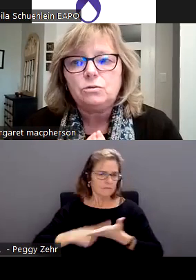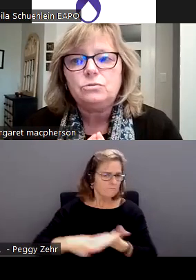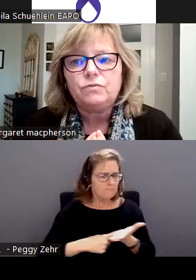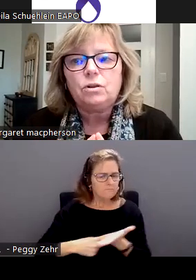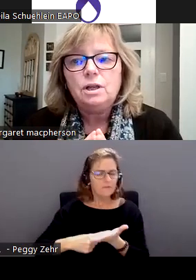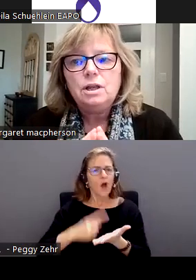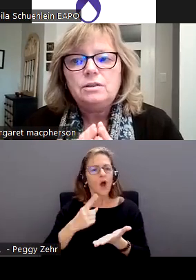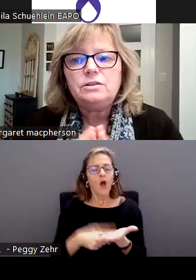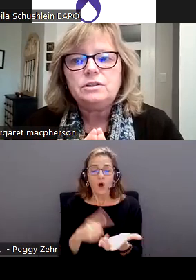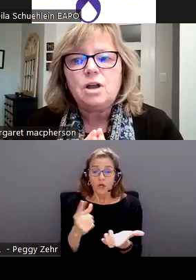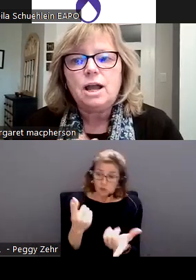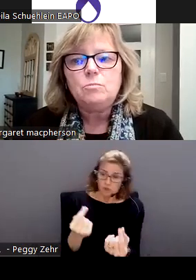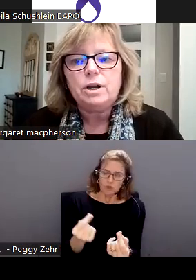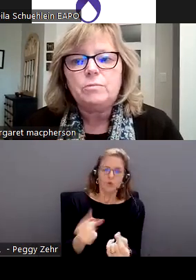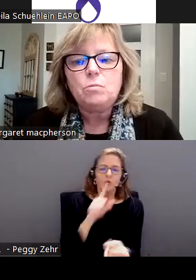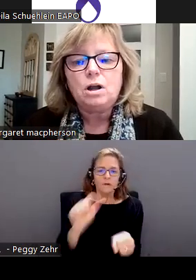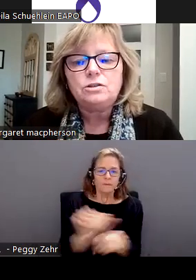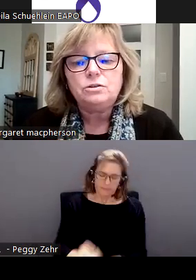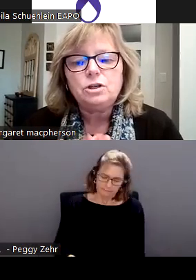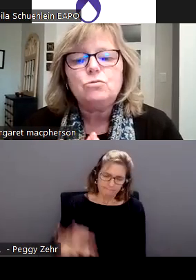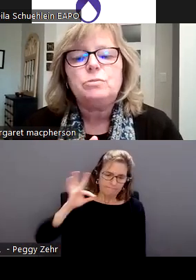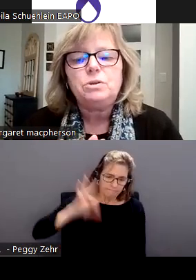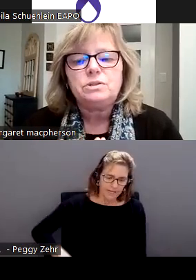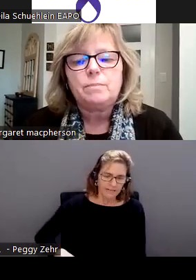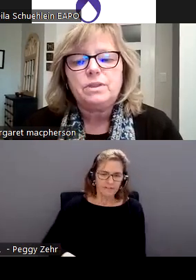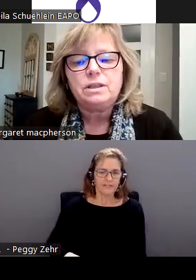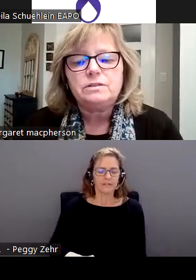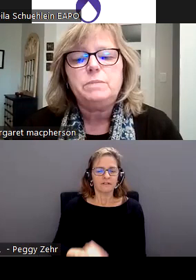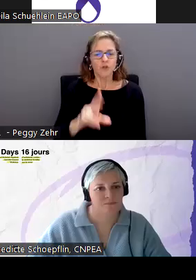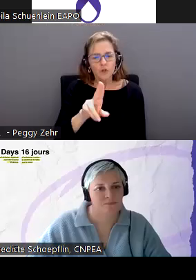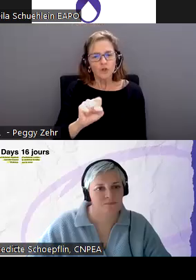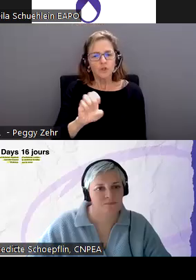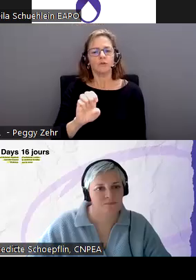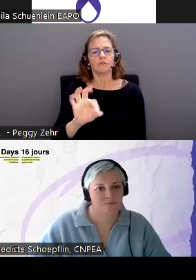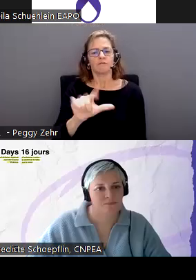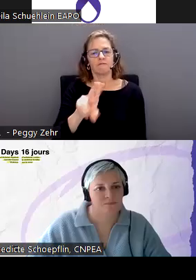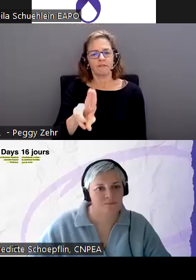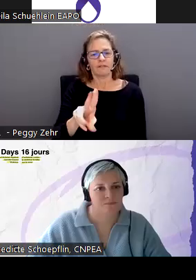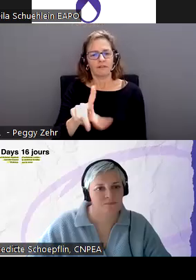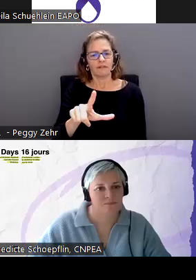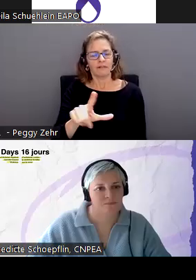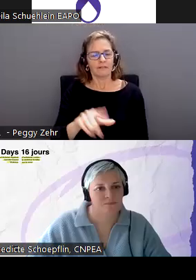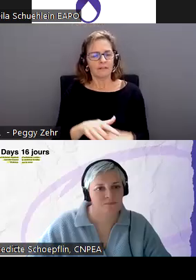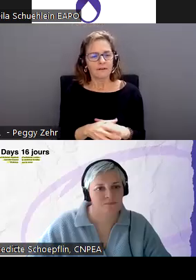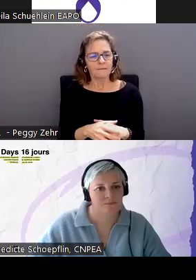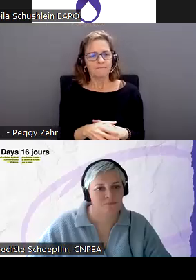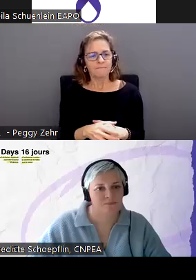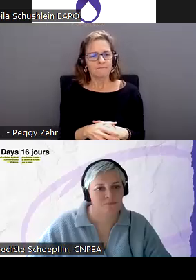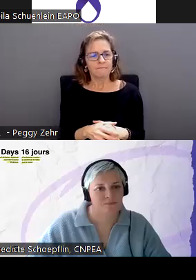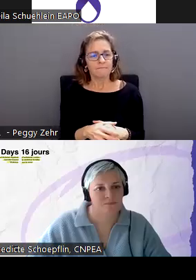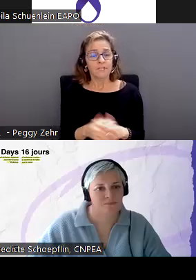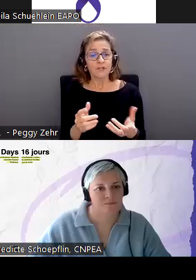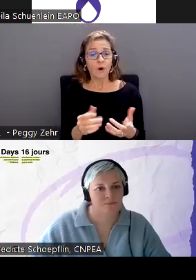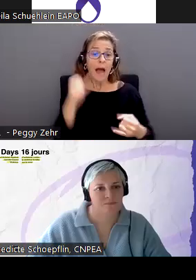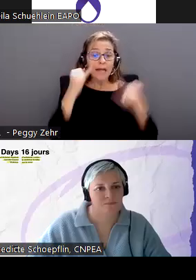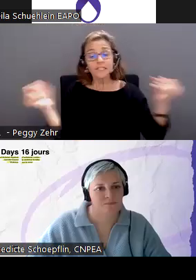really useful. This is a time where we want to contribute something that's meaningful to the work. And